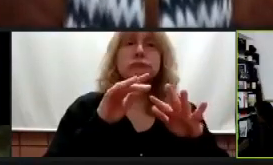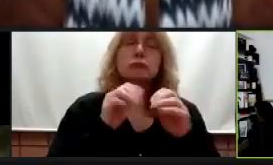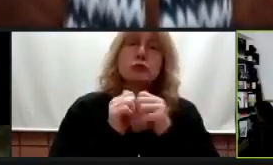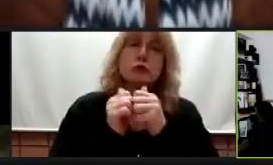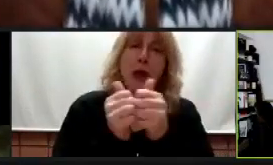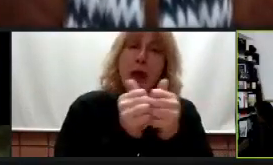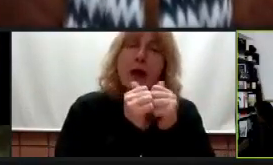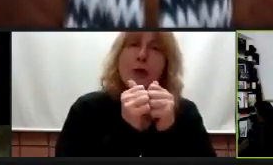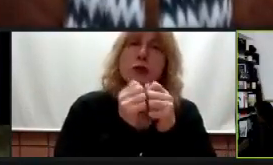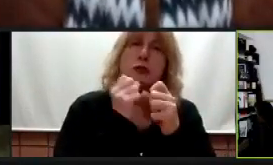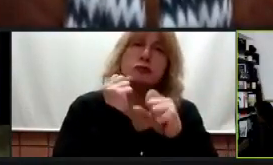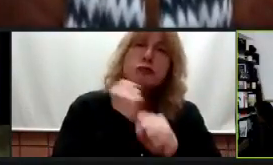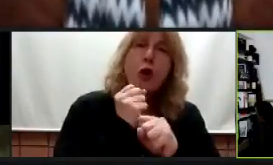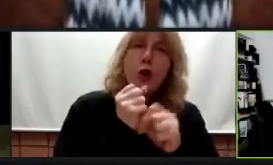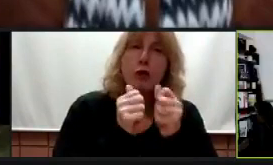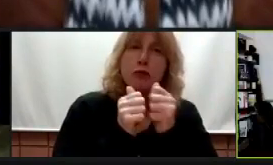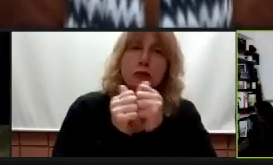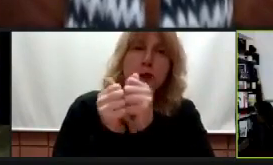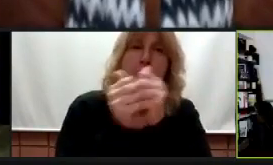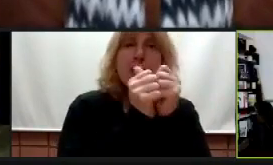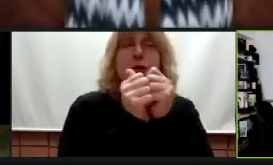are wise.